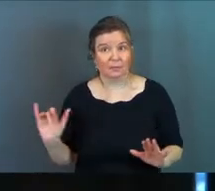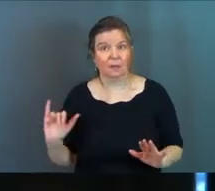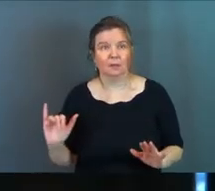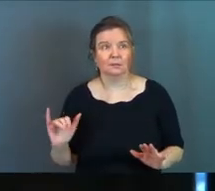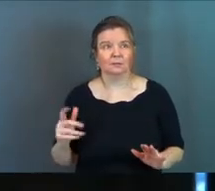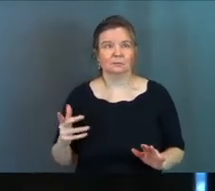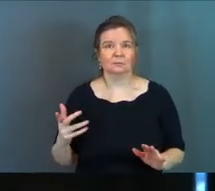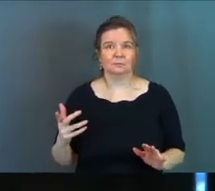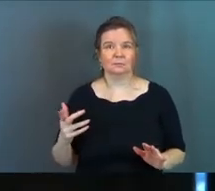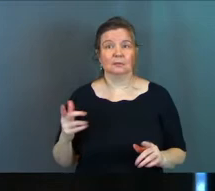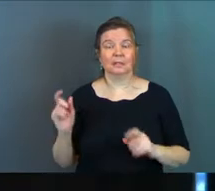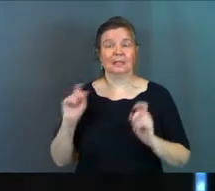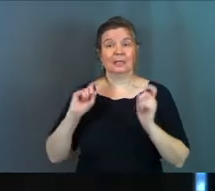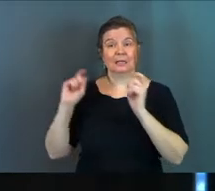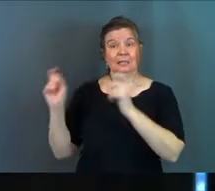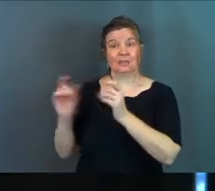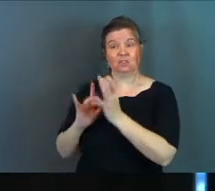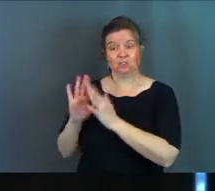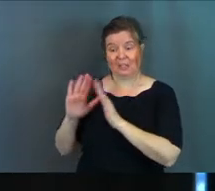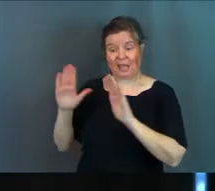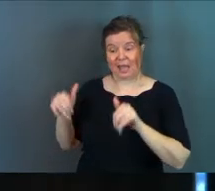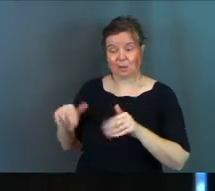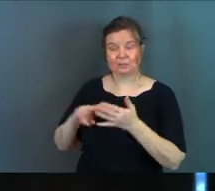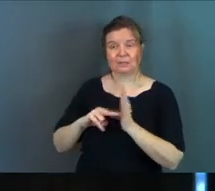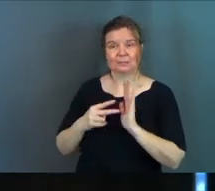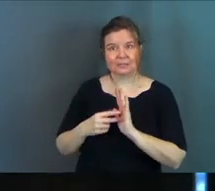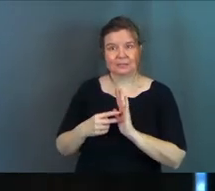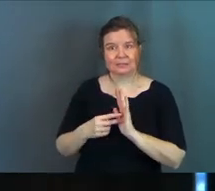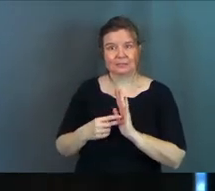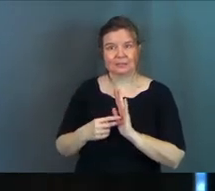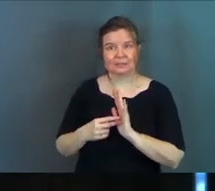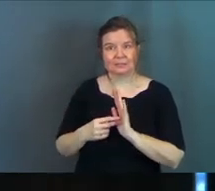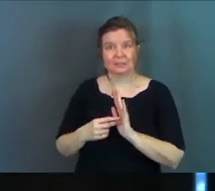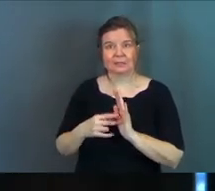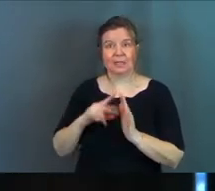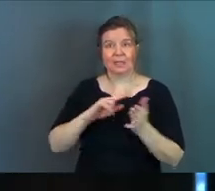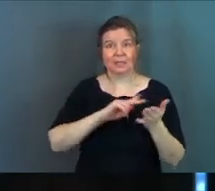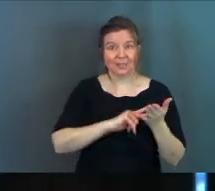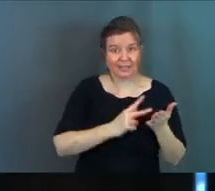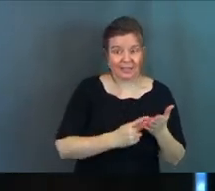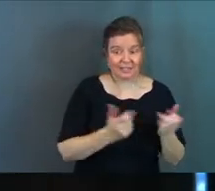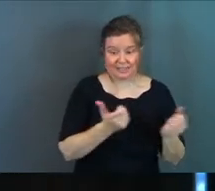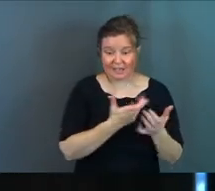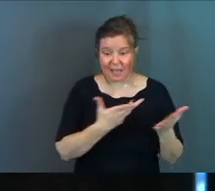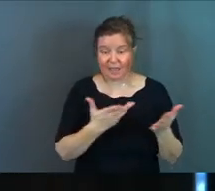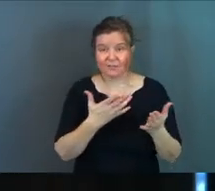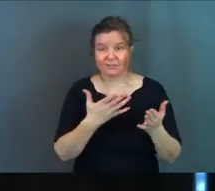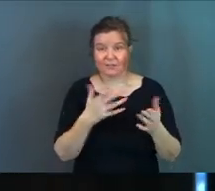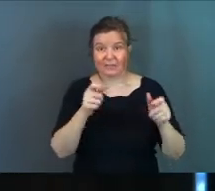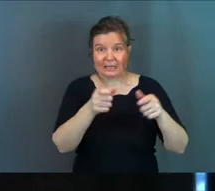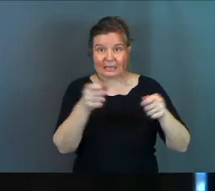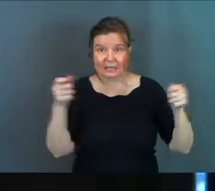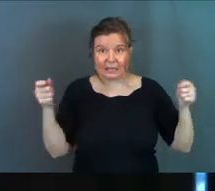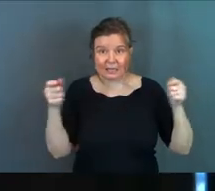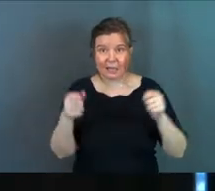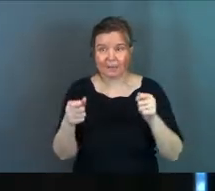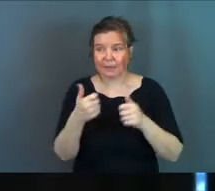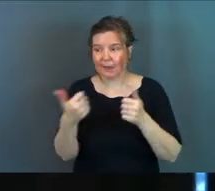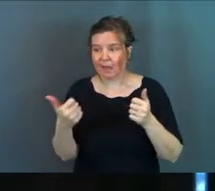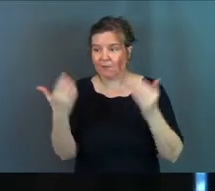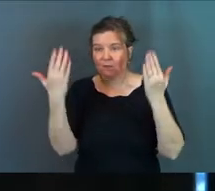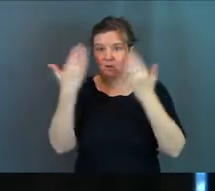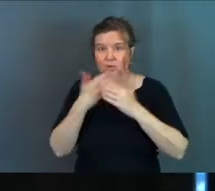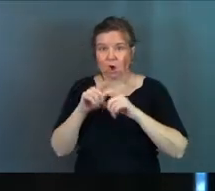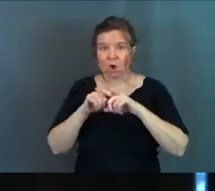Like giving Jesus the house means the kitchen and every single cabinet, every